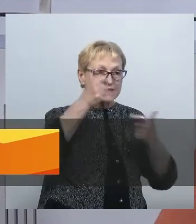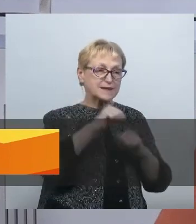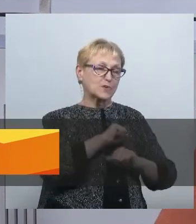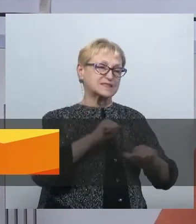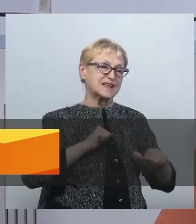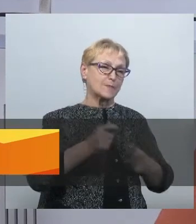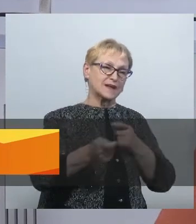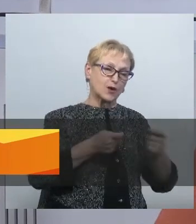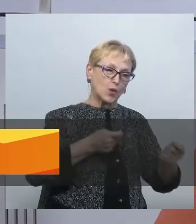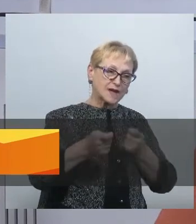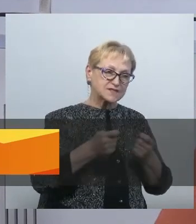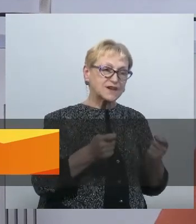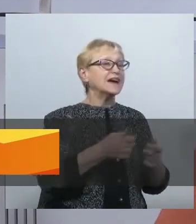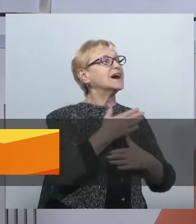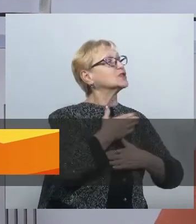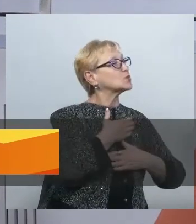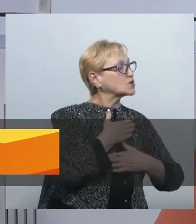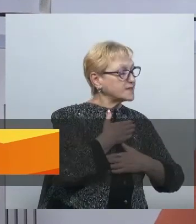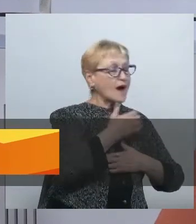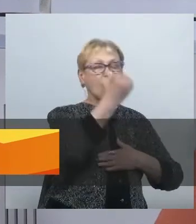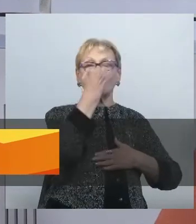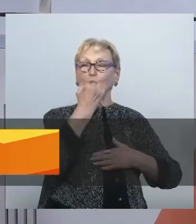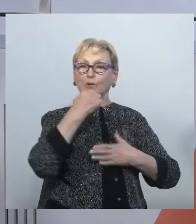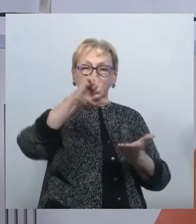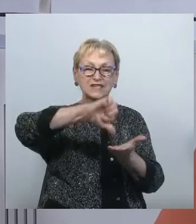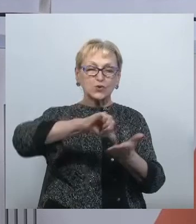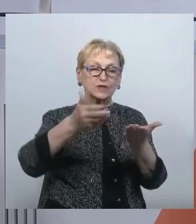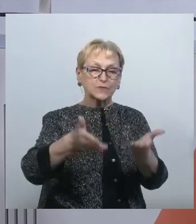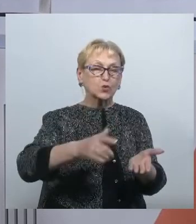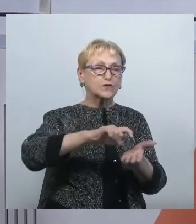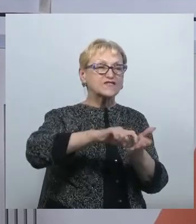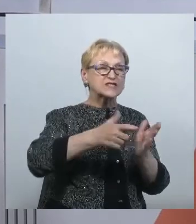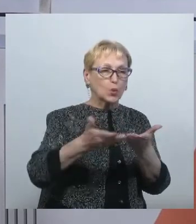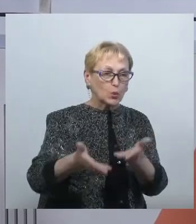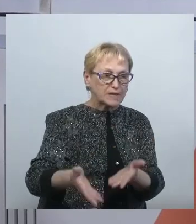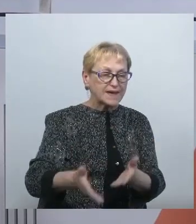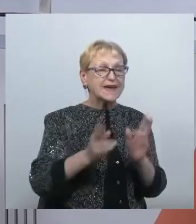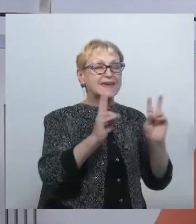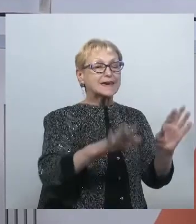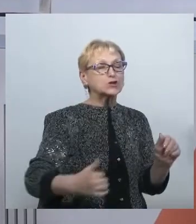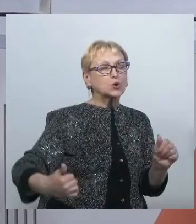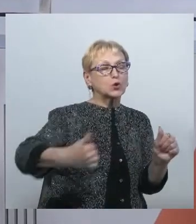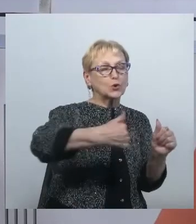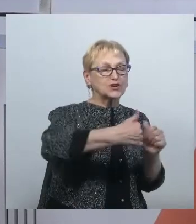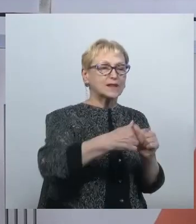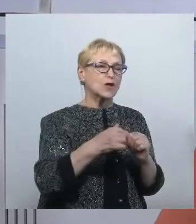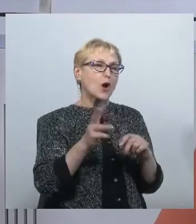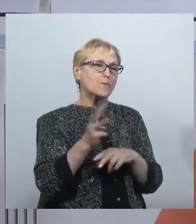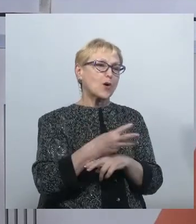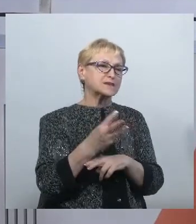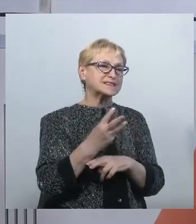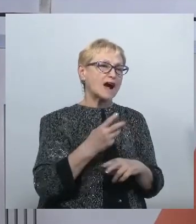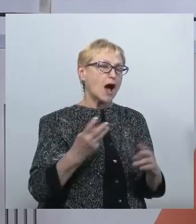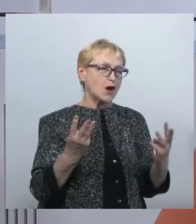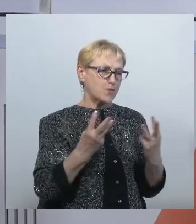and those organizations that represent it. Thank you to all of my colleagues who are here in the studio and who joined us on Zoom.